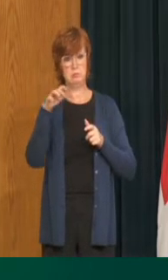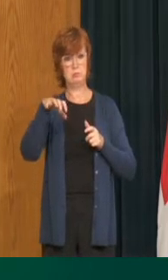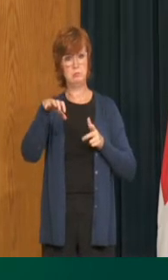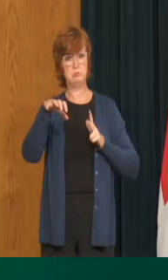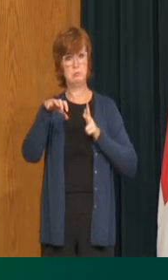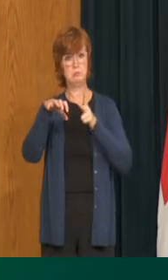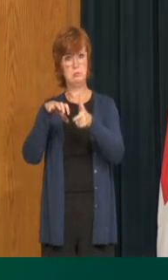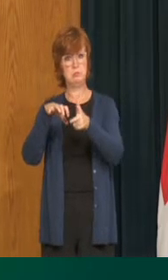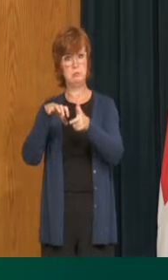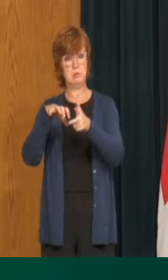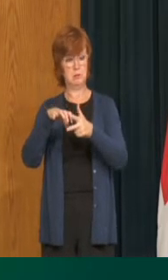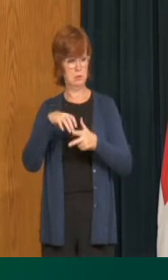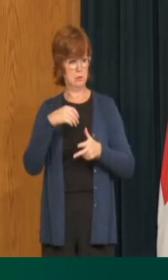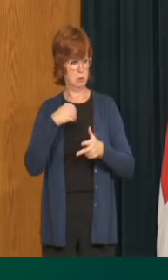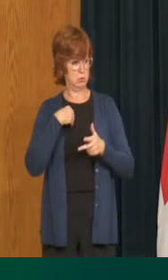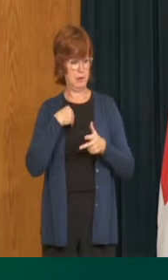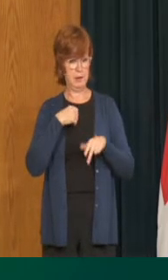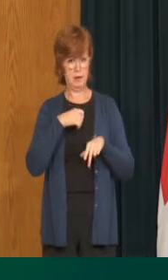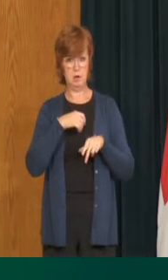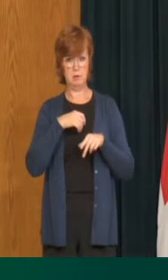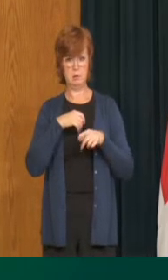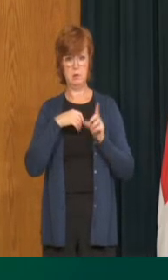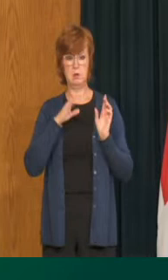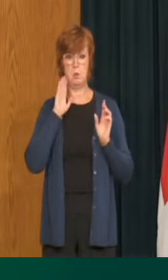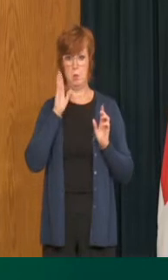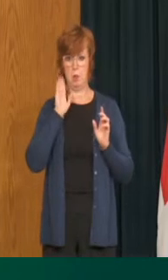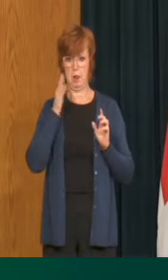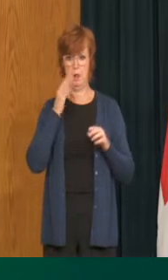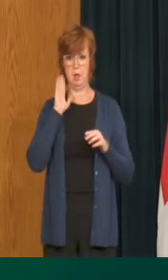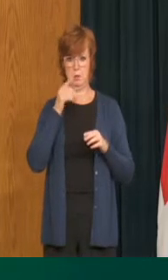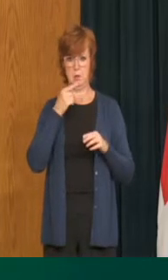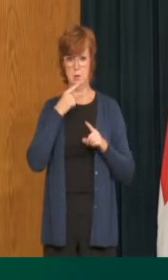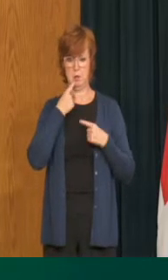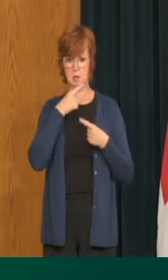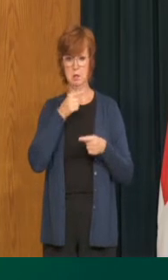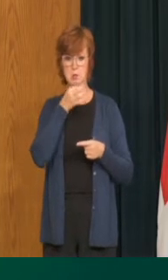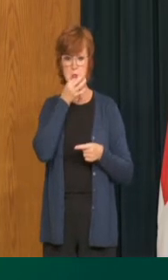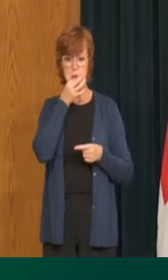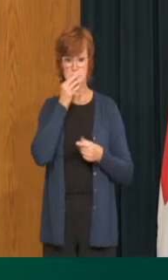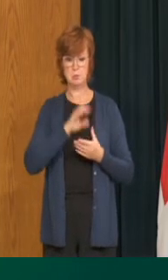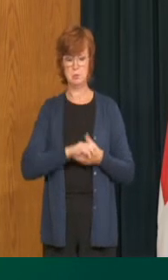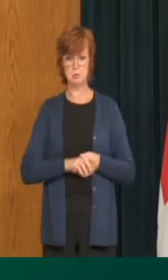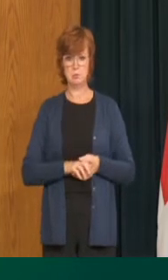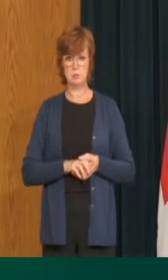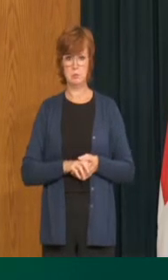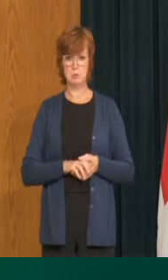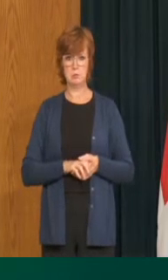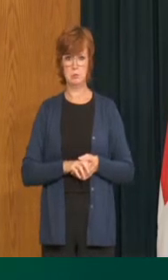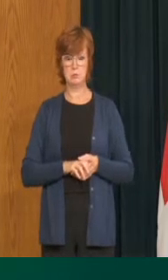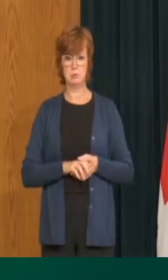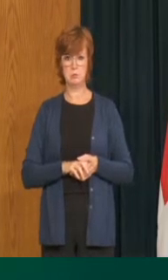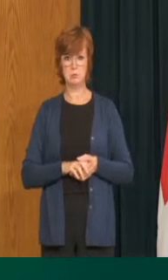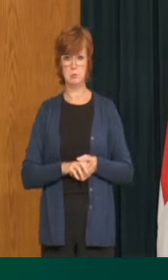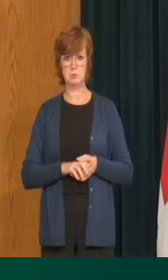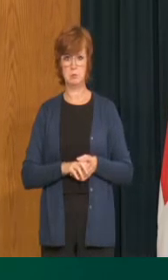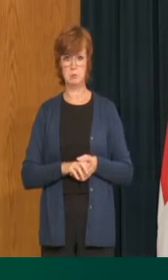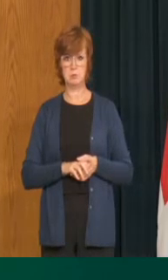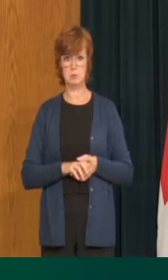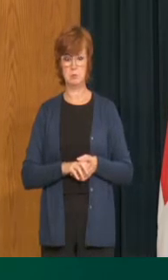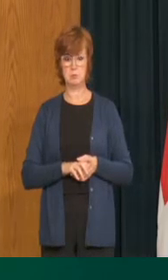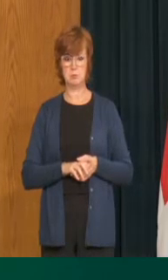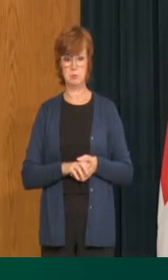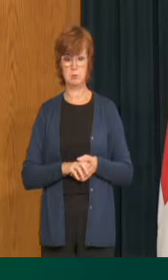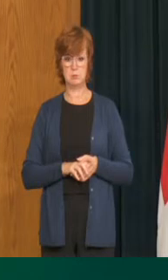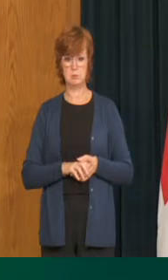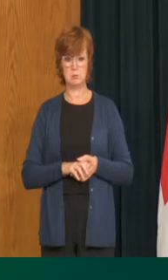that? I think there will be some announcements coming over the next few days, but that is certainly another way of making it easy to access testing, especially